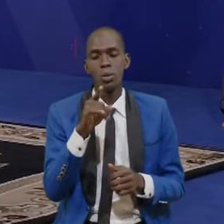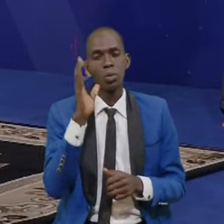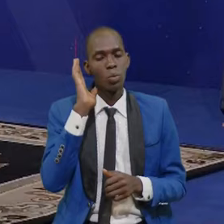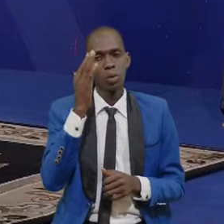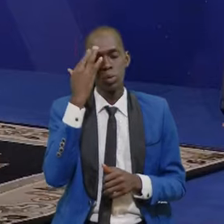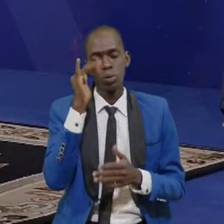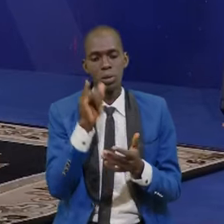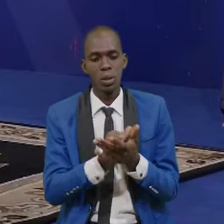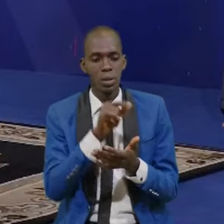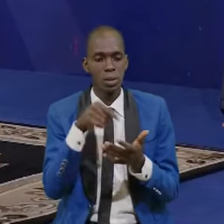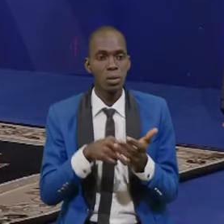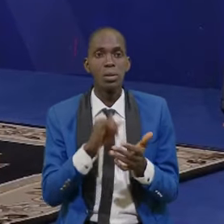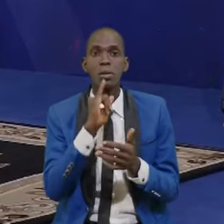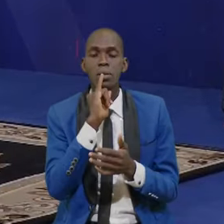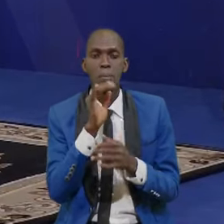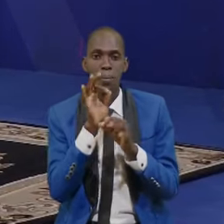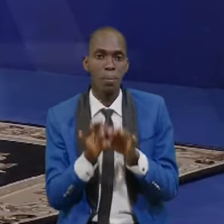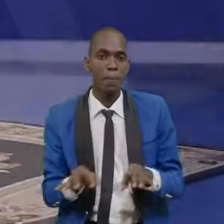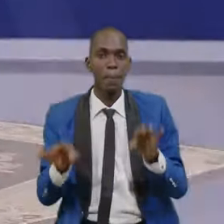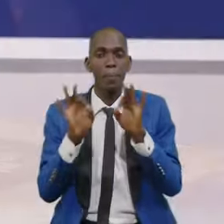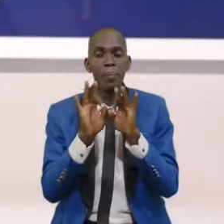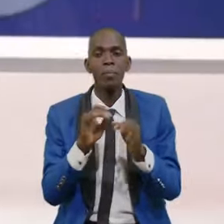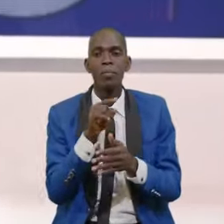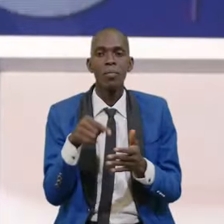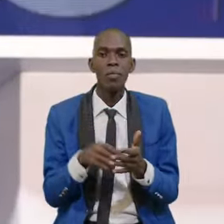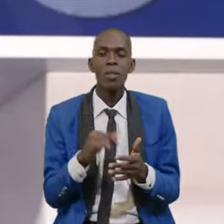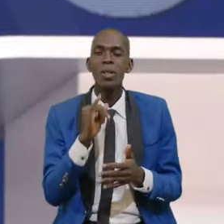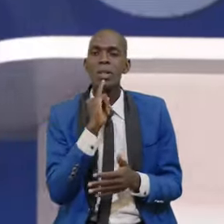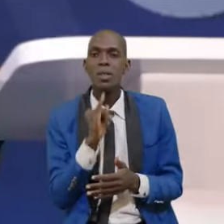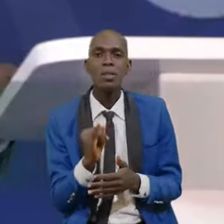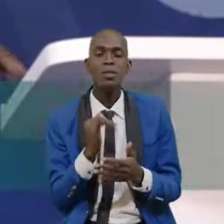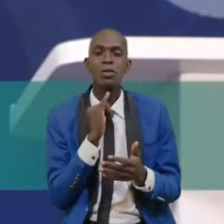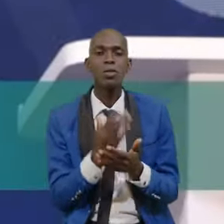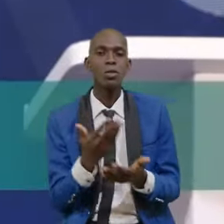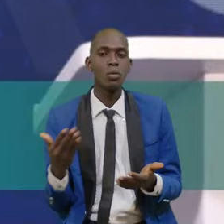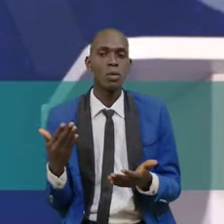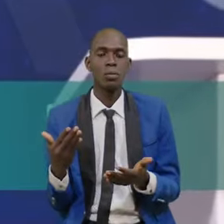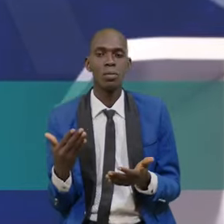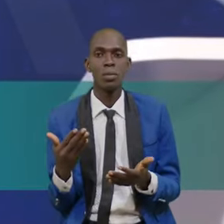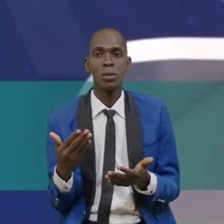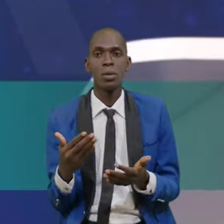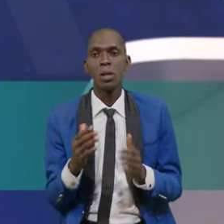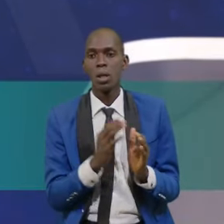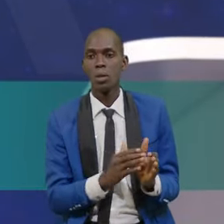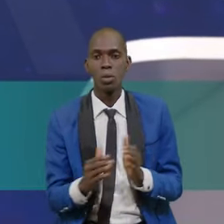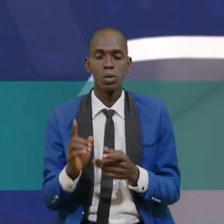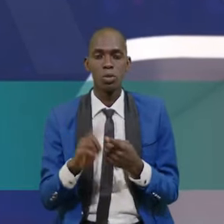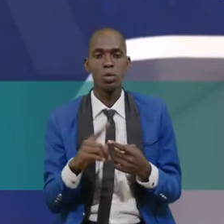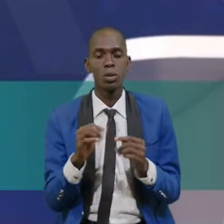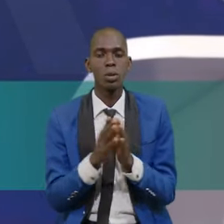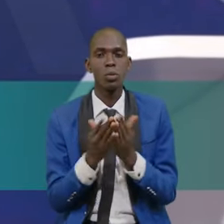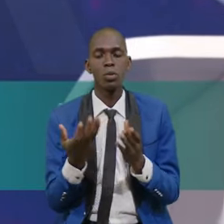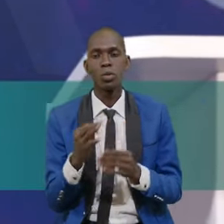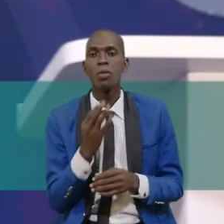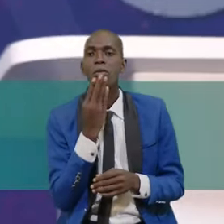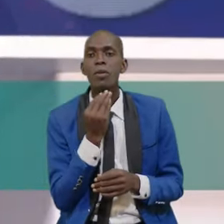essential, this is something I cannot do without. I'm coming to Hebrews chapter